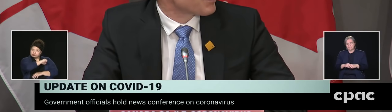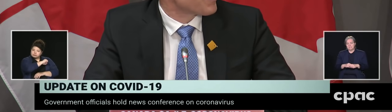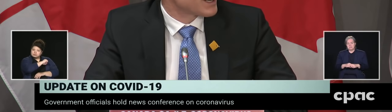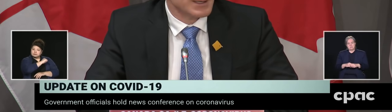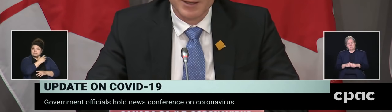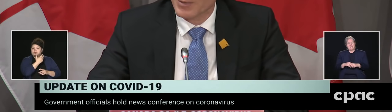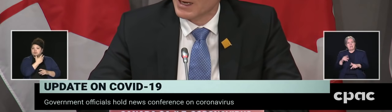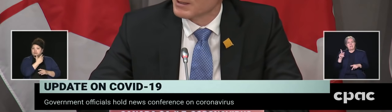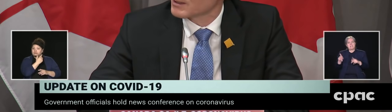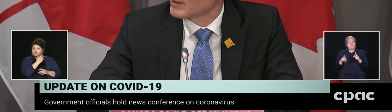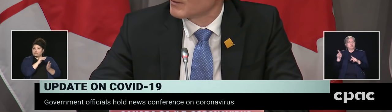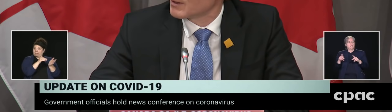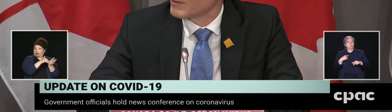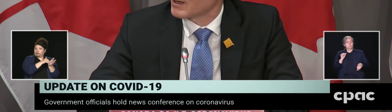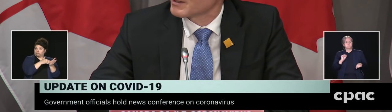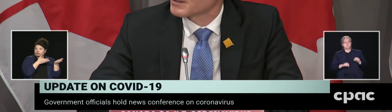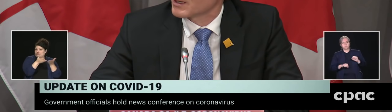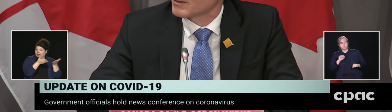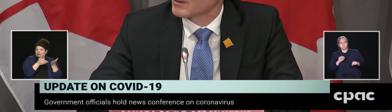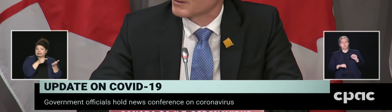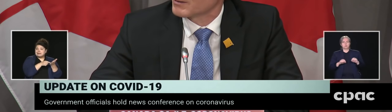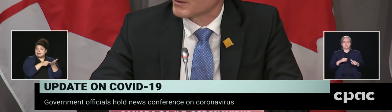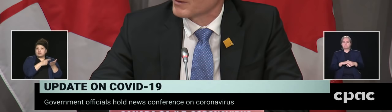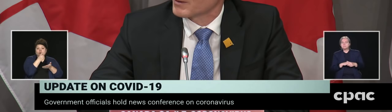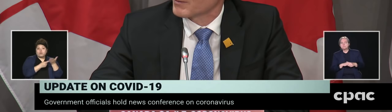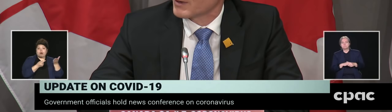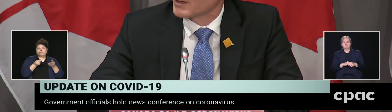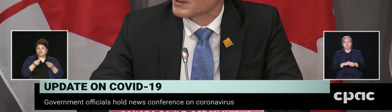services have been provided in the past, and various